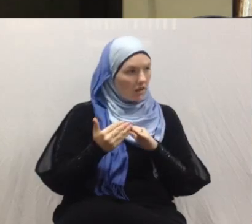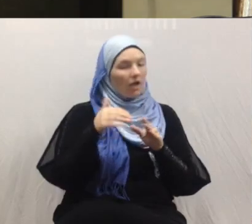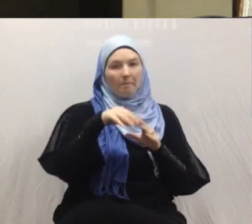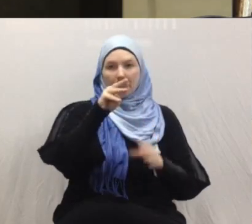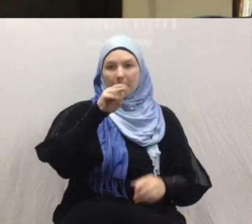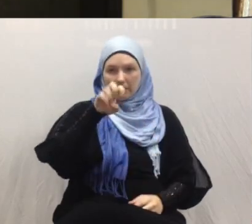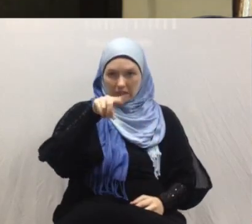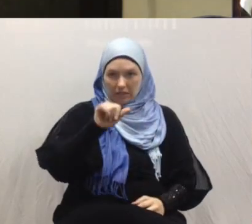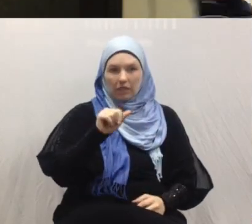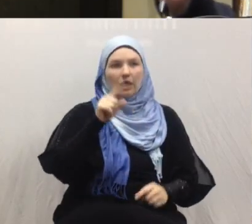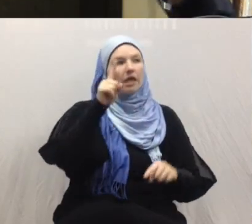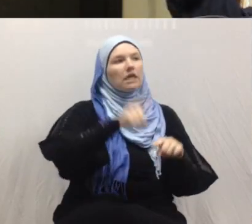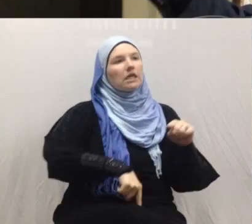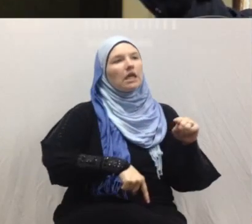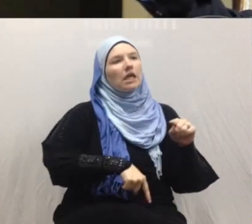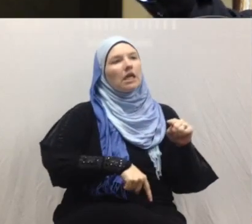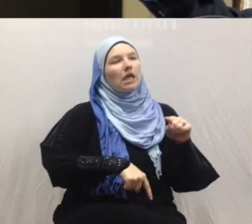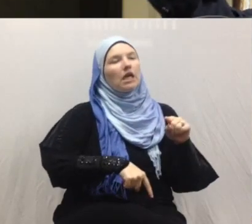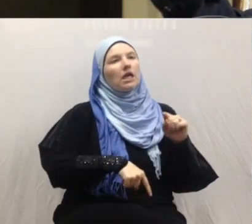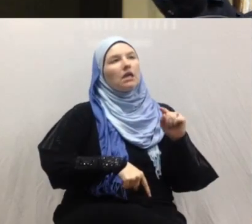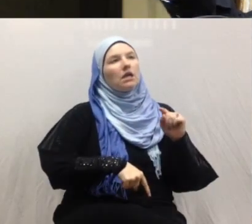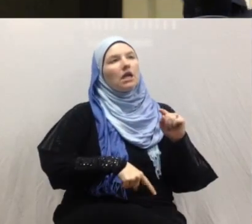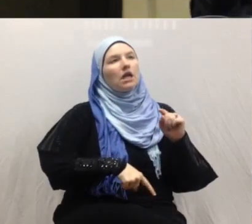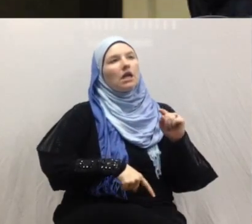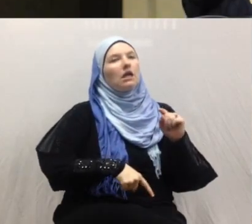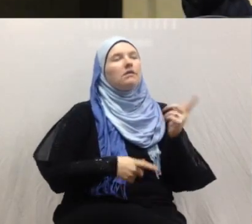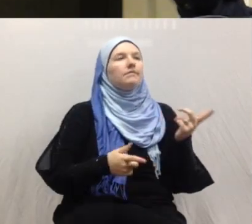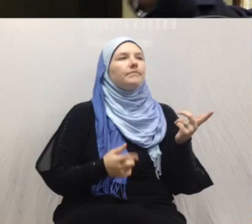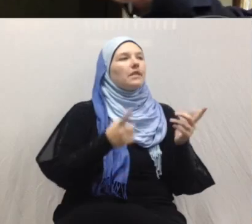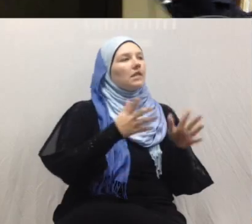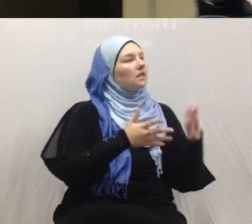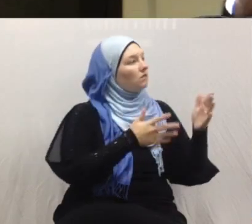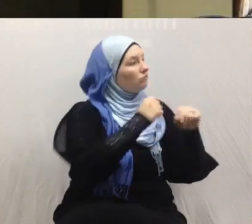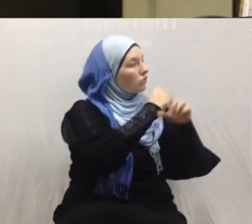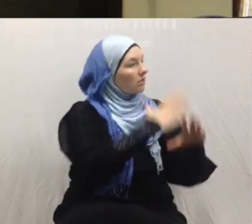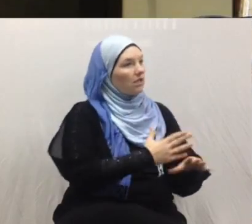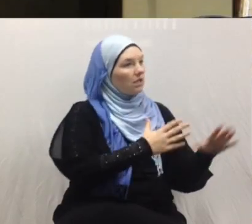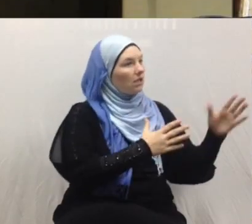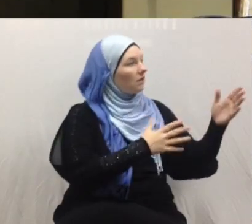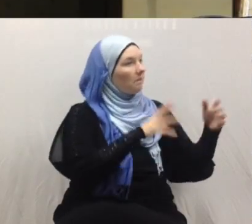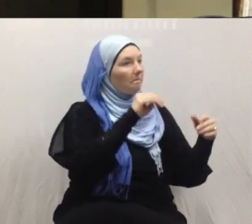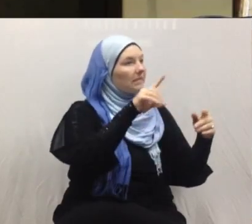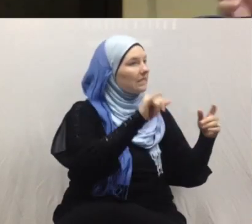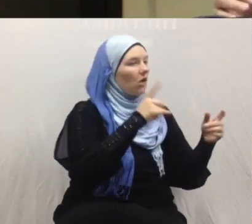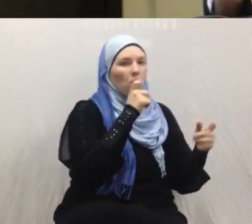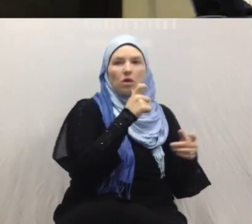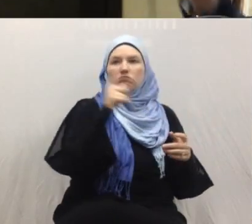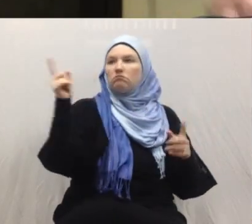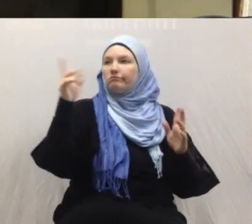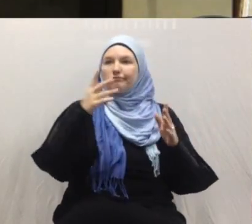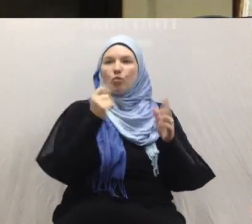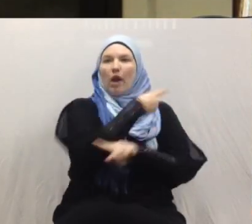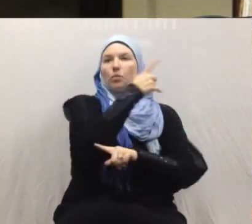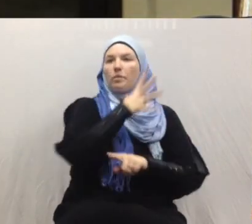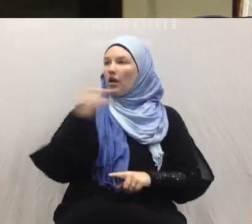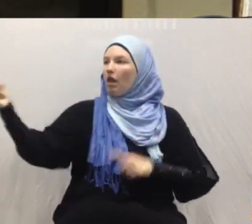Medina, cannot extend a protection for a woman that does not belong to Medina without the consent